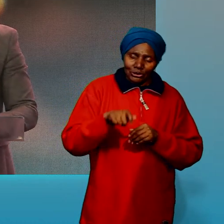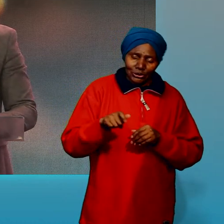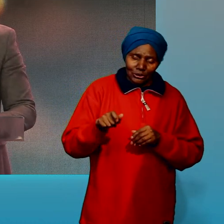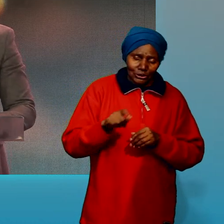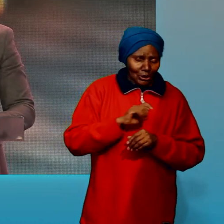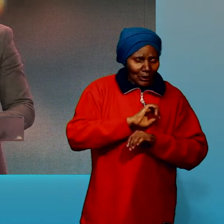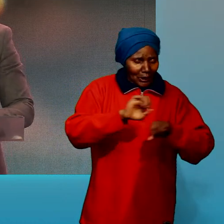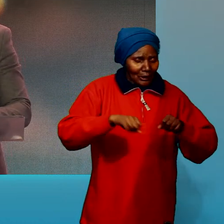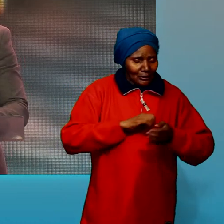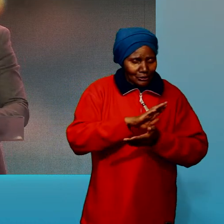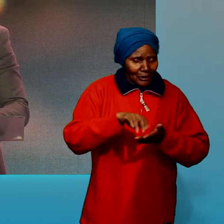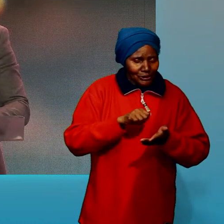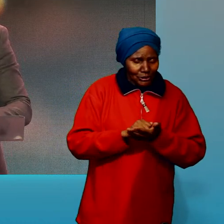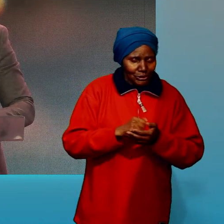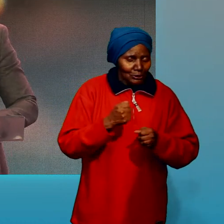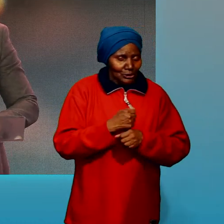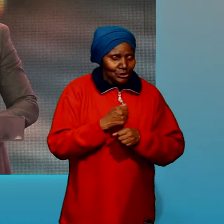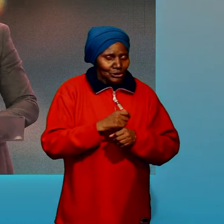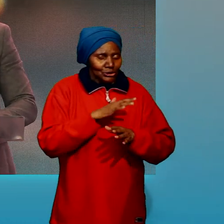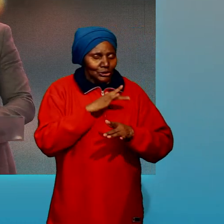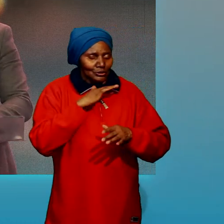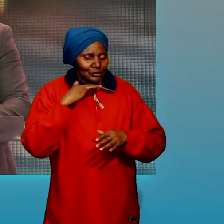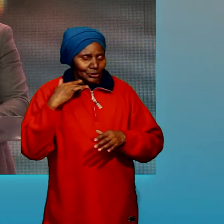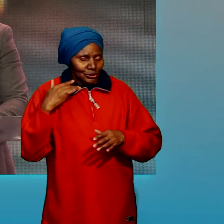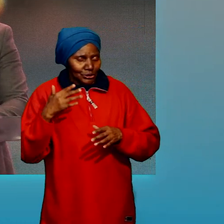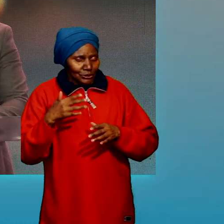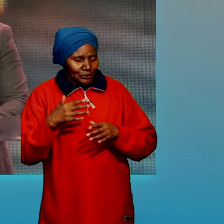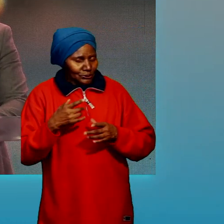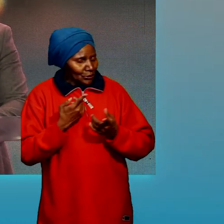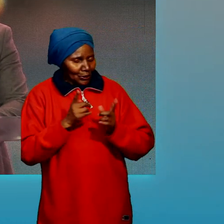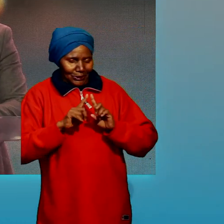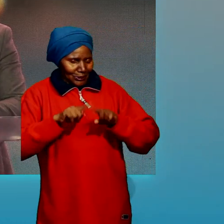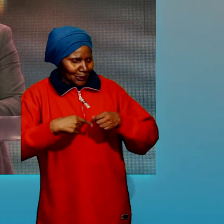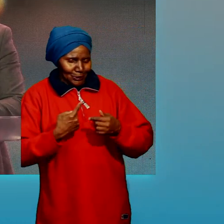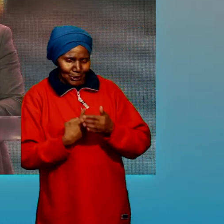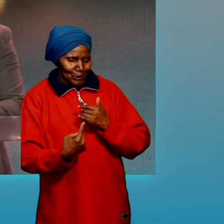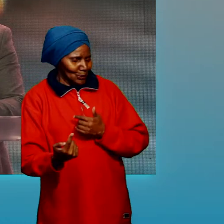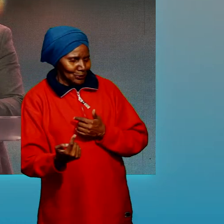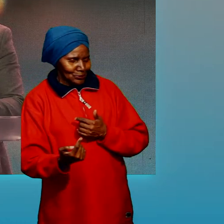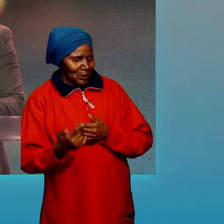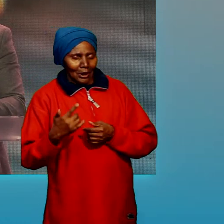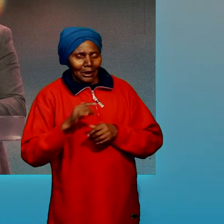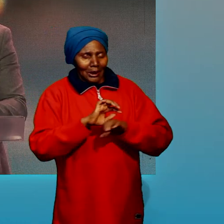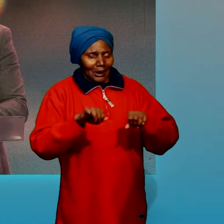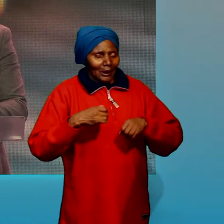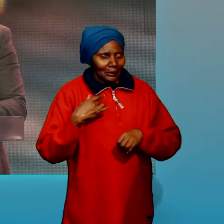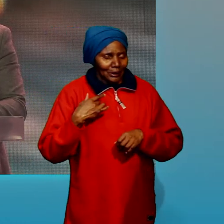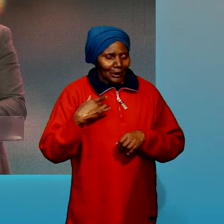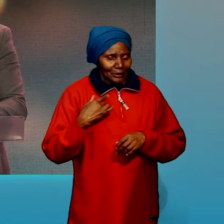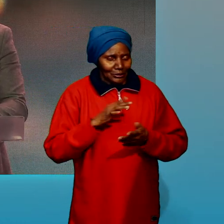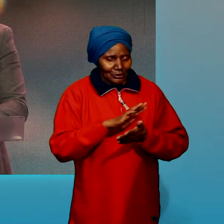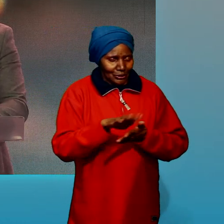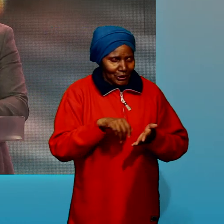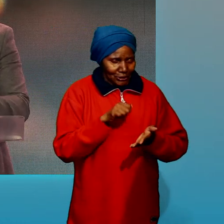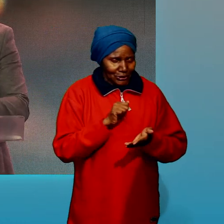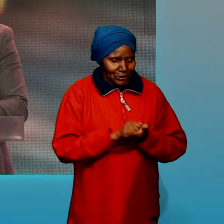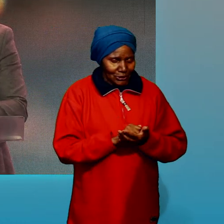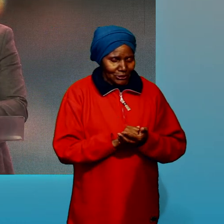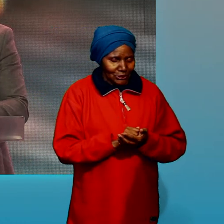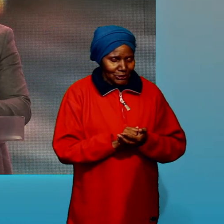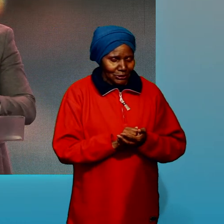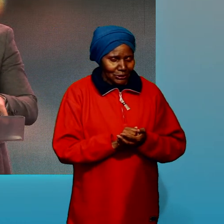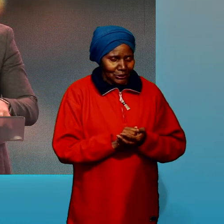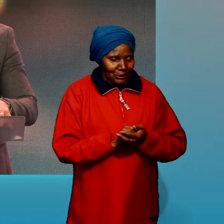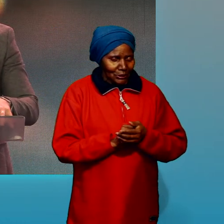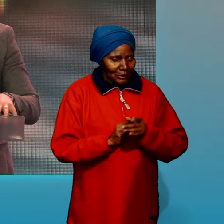fruit. You cannot produce fruit in yourself. Your life of righteousness to and before God will be a